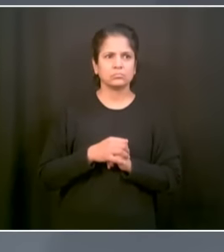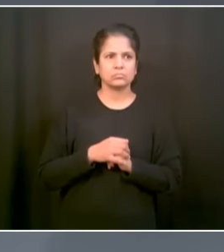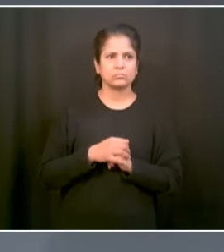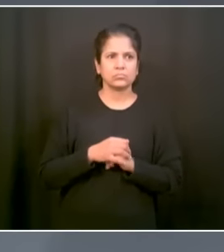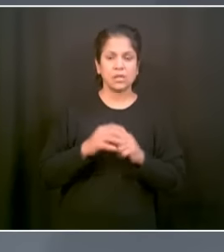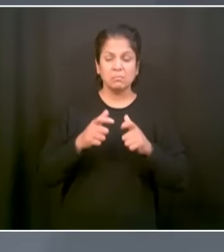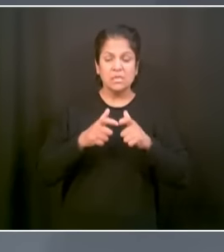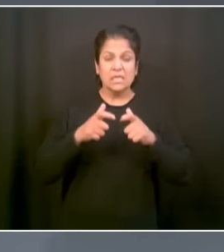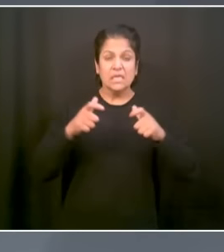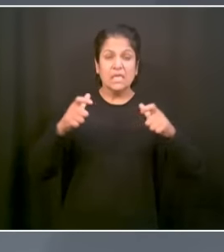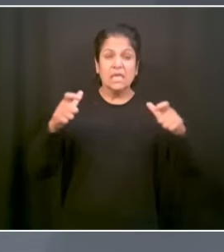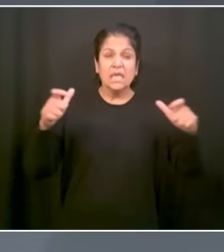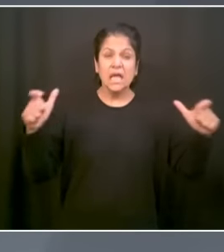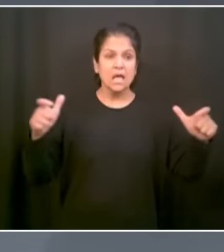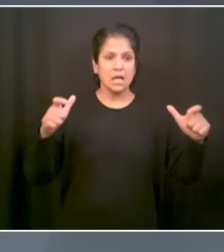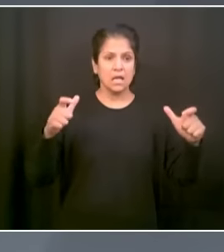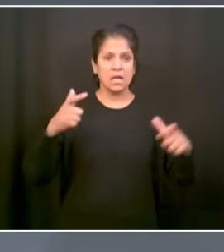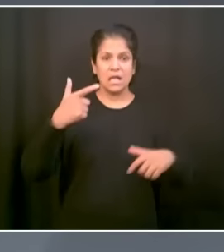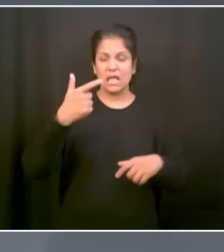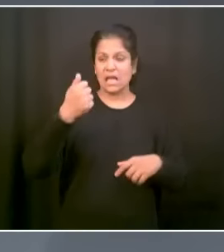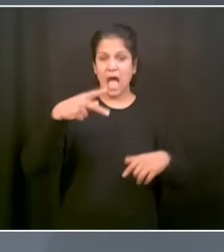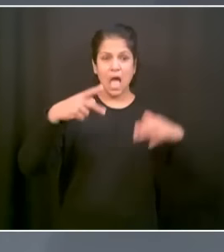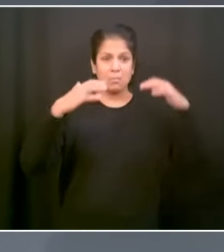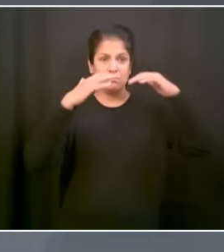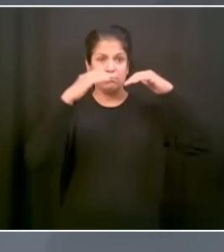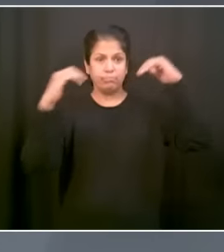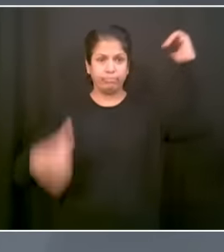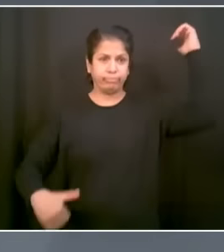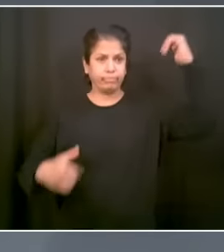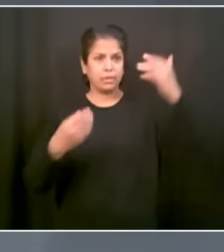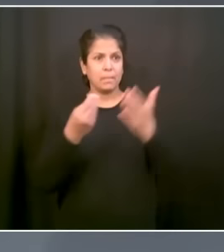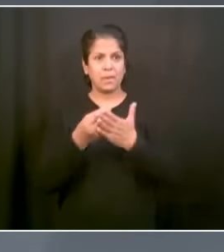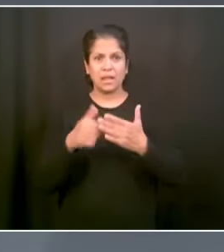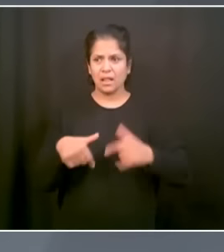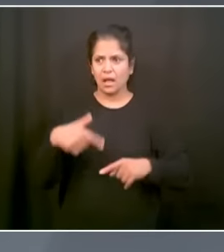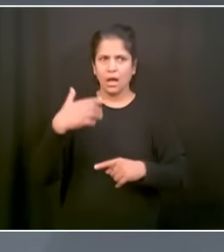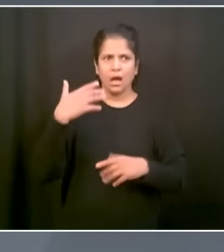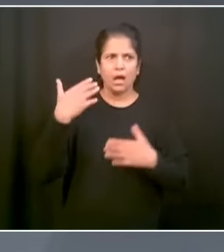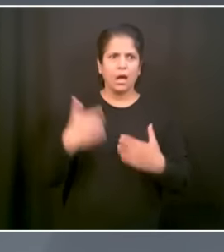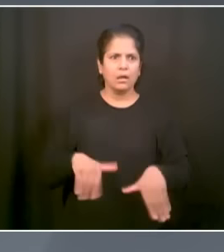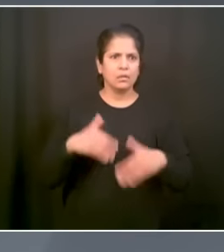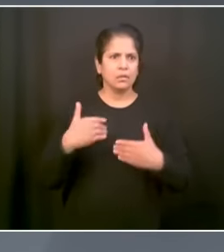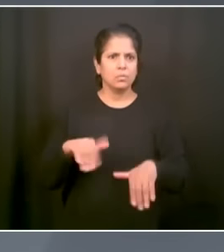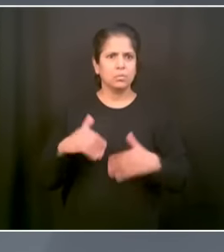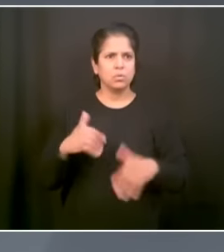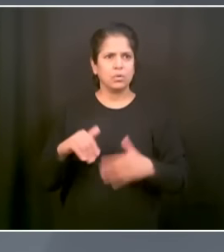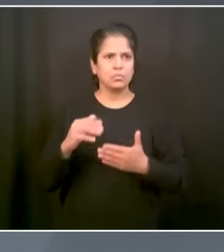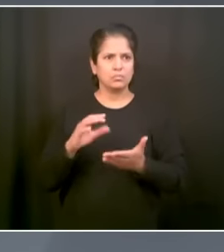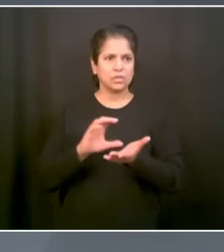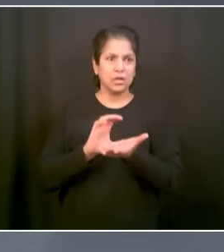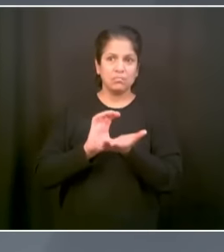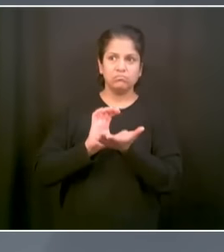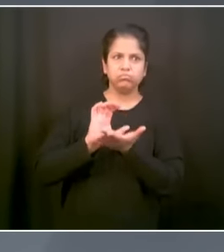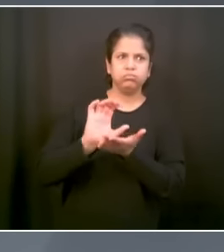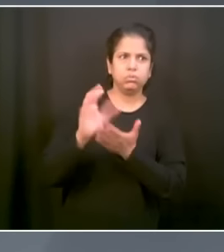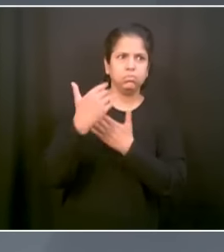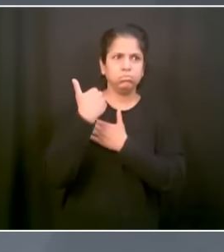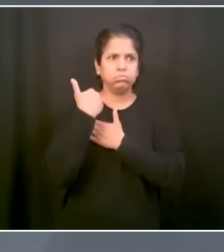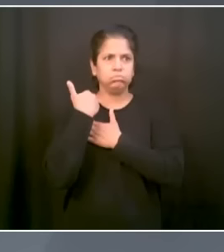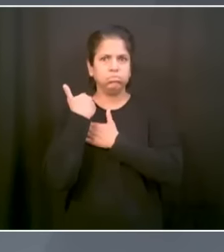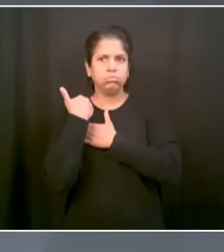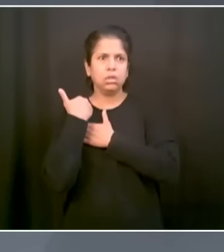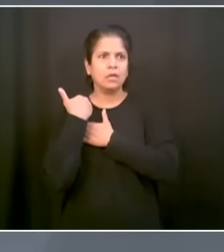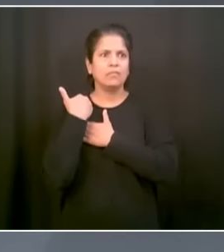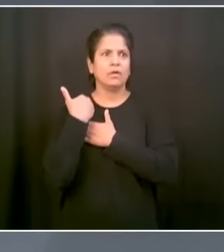course of a decade and a desire to cost shift burdens that ranged from a wide variety